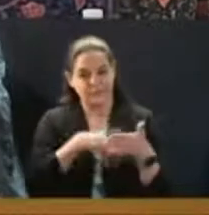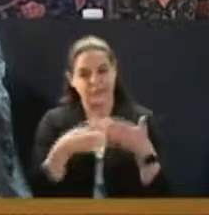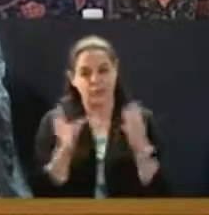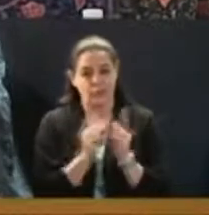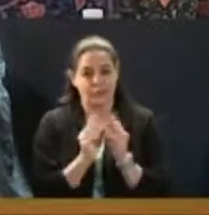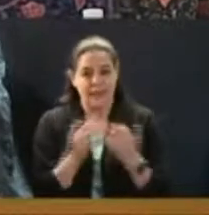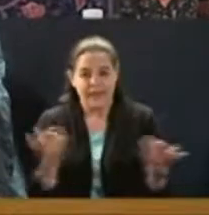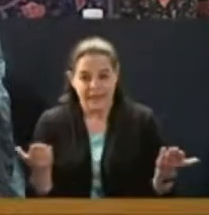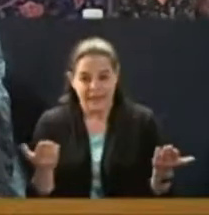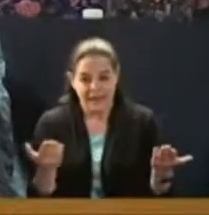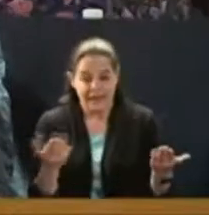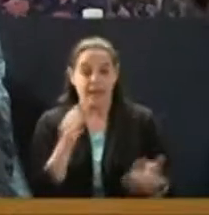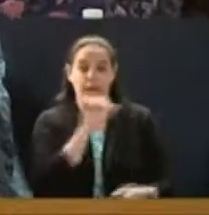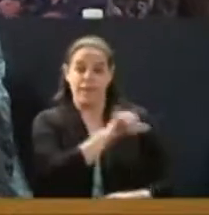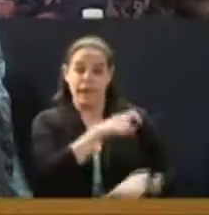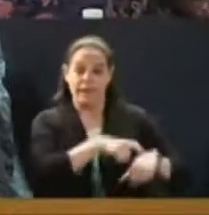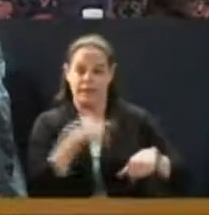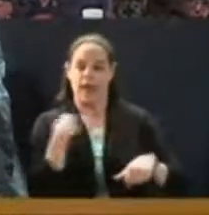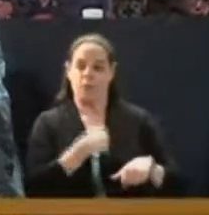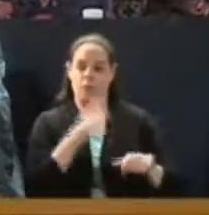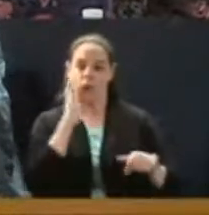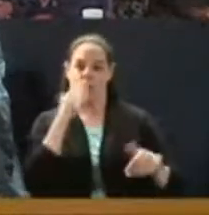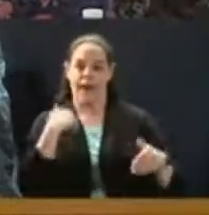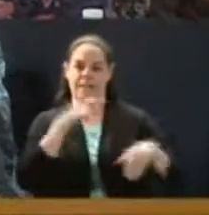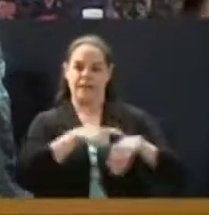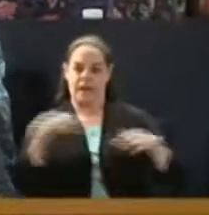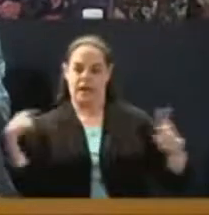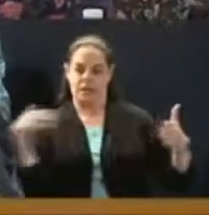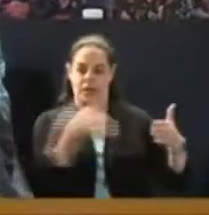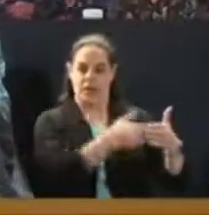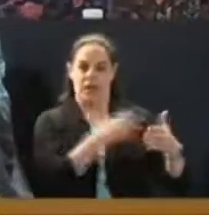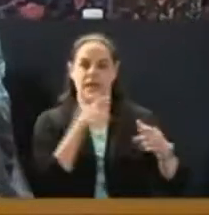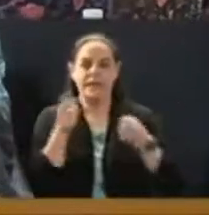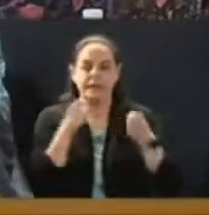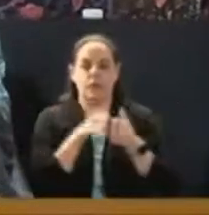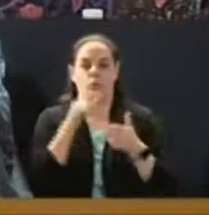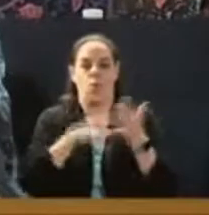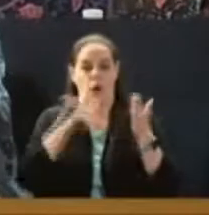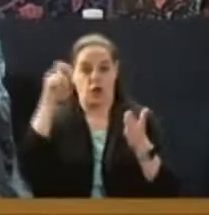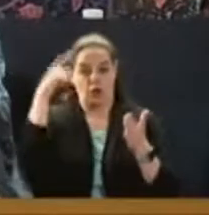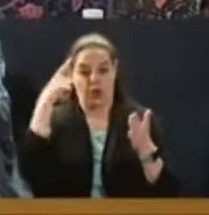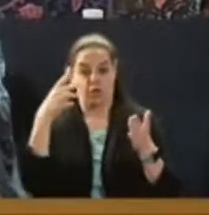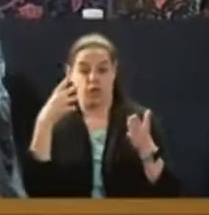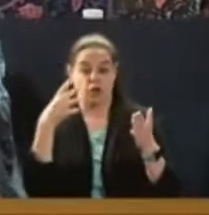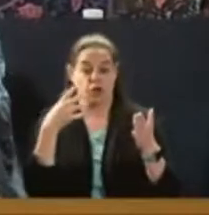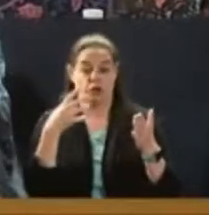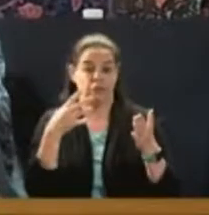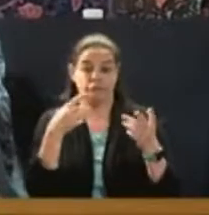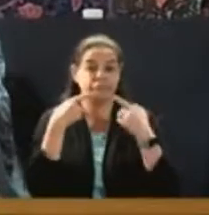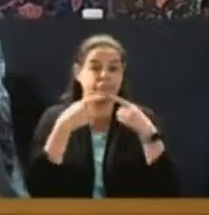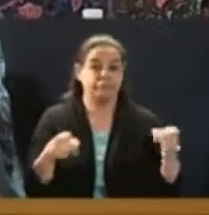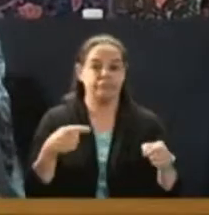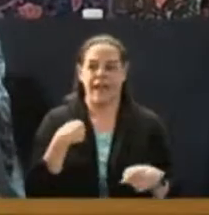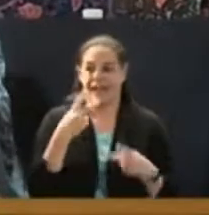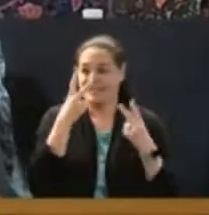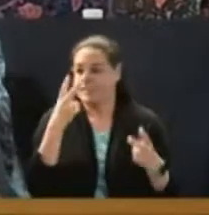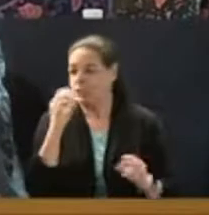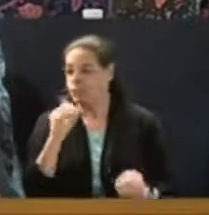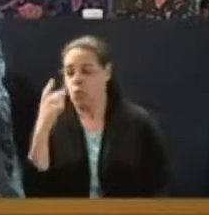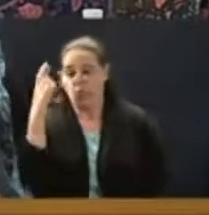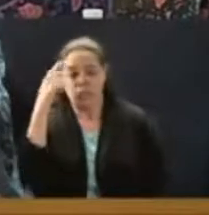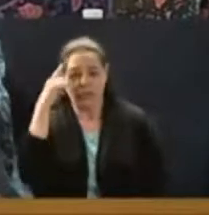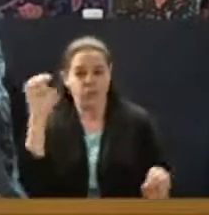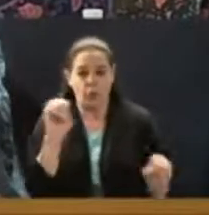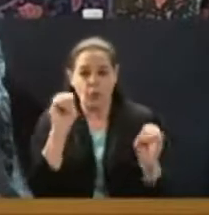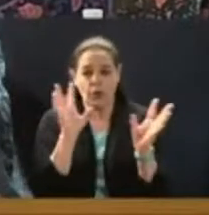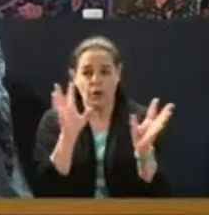and that would have us time to deal with what the governor came out with. I see no reason that this was an emergency today. There